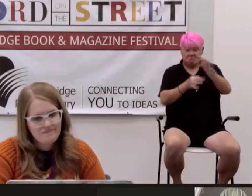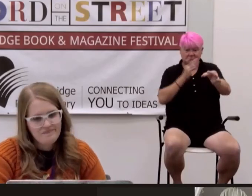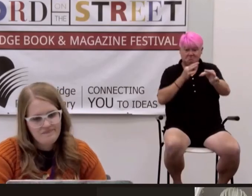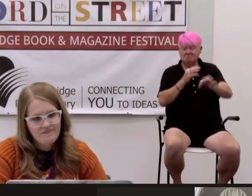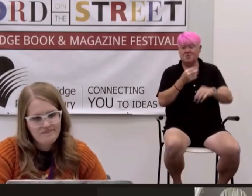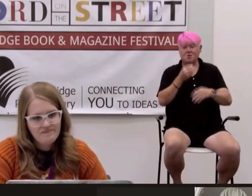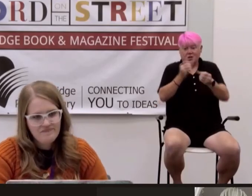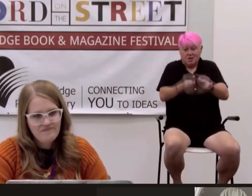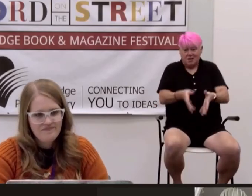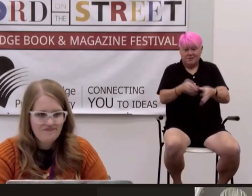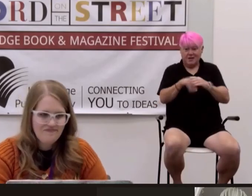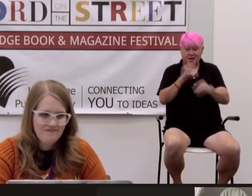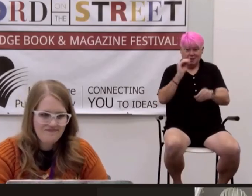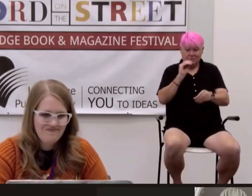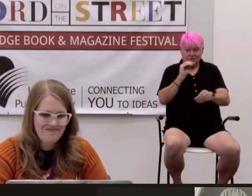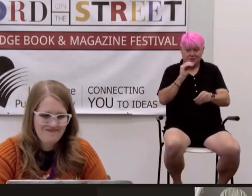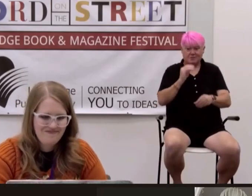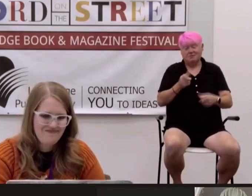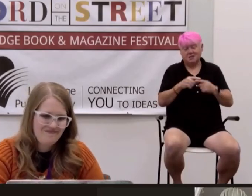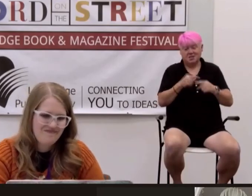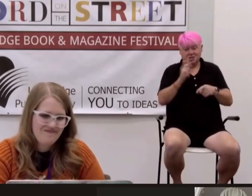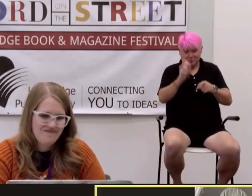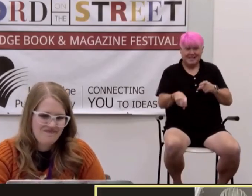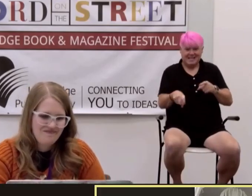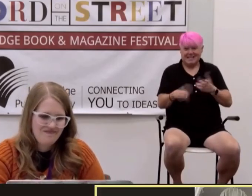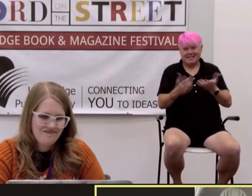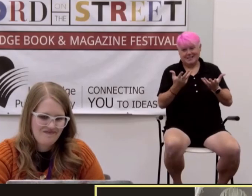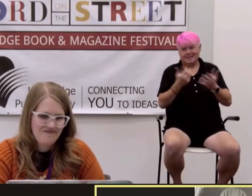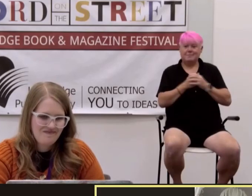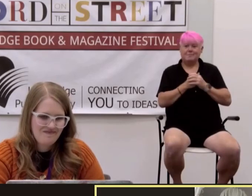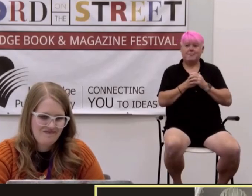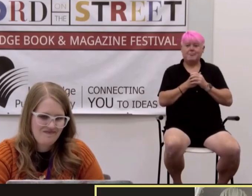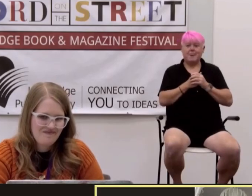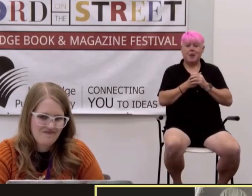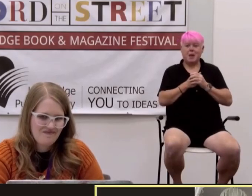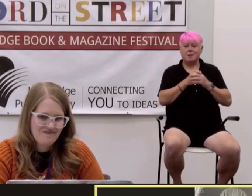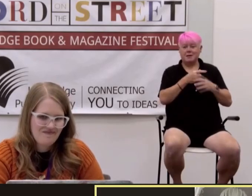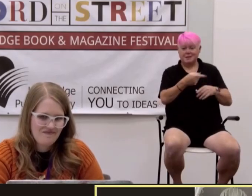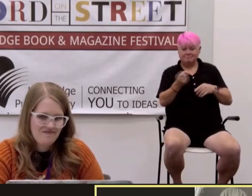unless it's, sort of a key ingredient. But yeah, these are